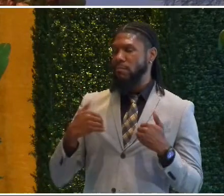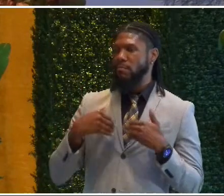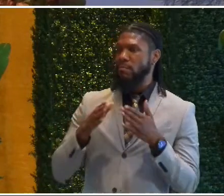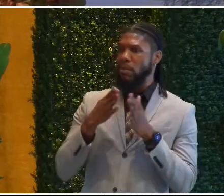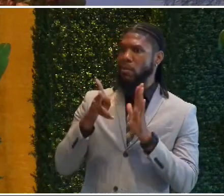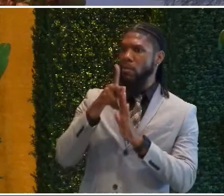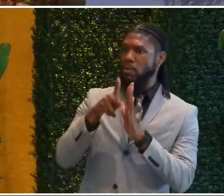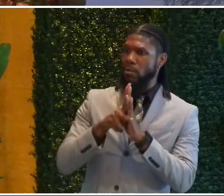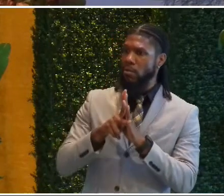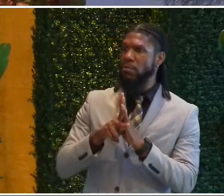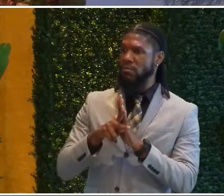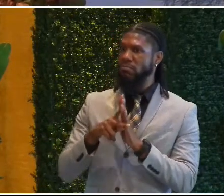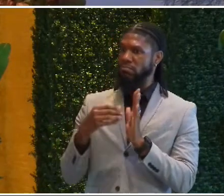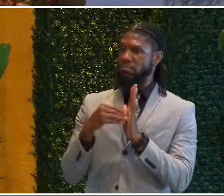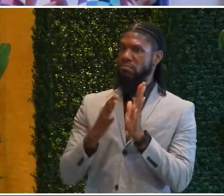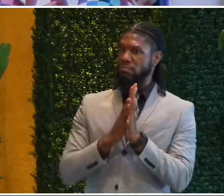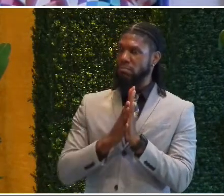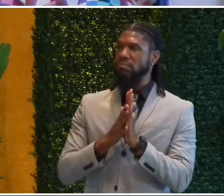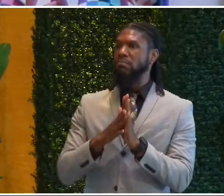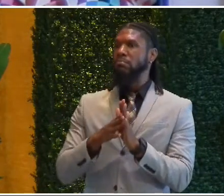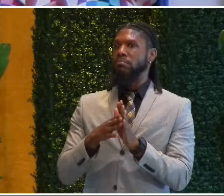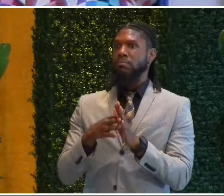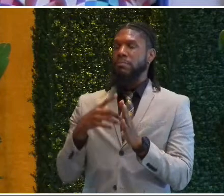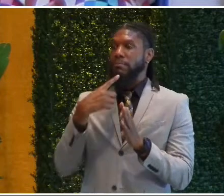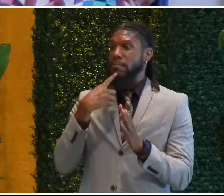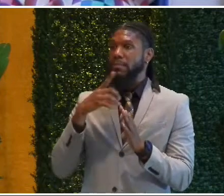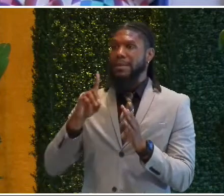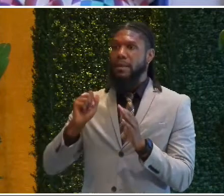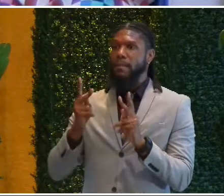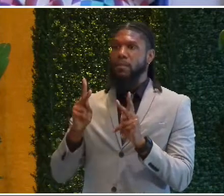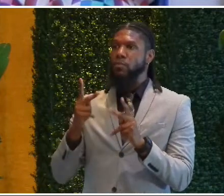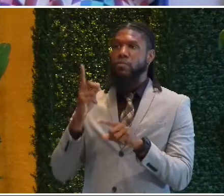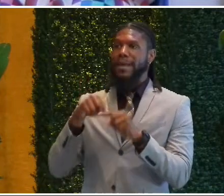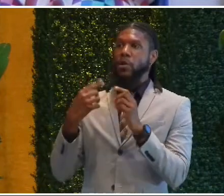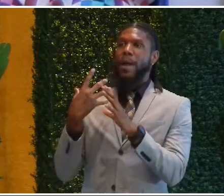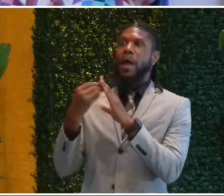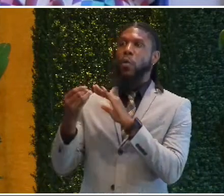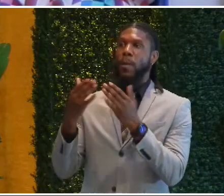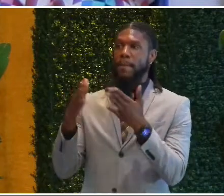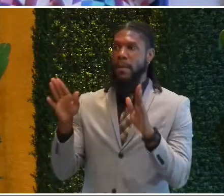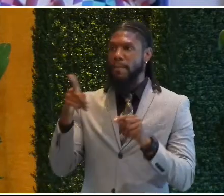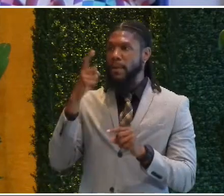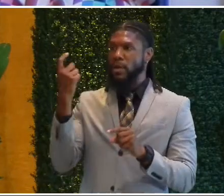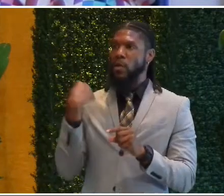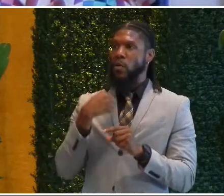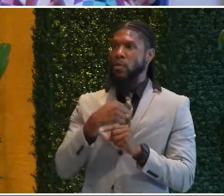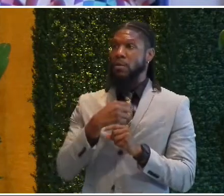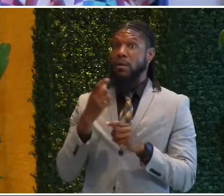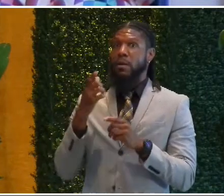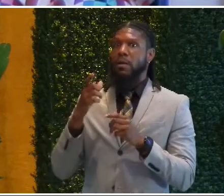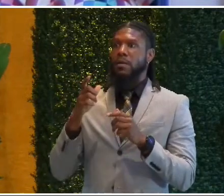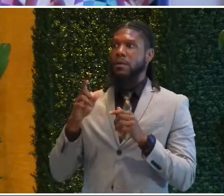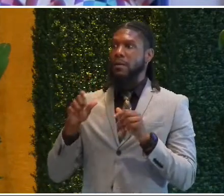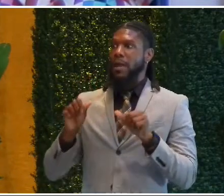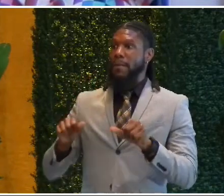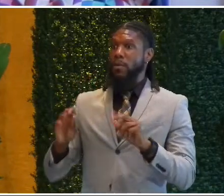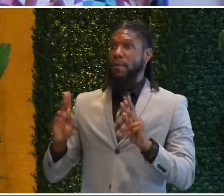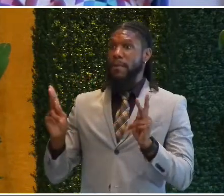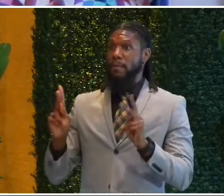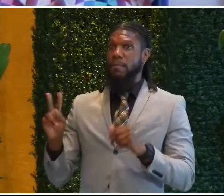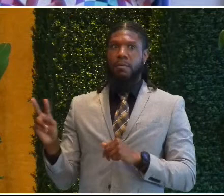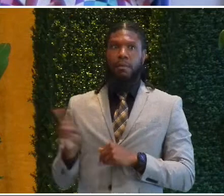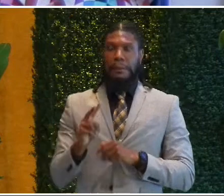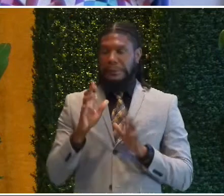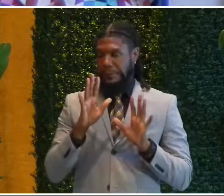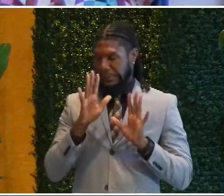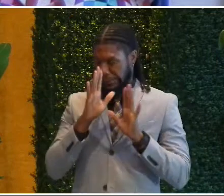that disabled people were not allowed in public because we disturbed non-disabled people to look at. Around the exact